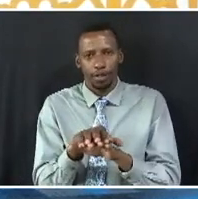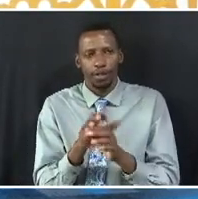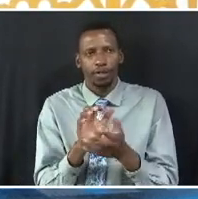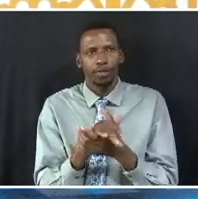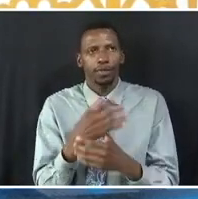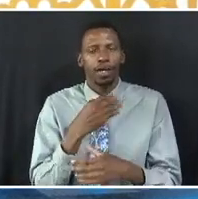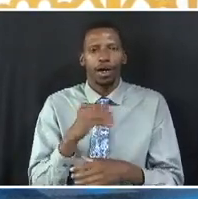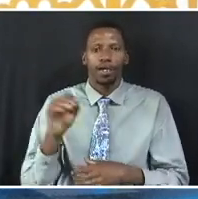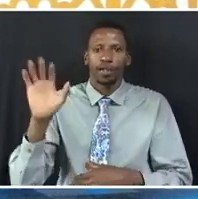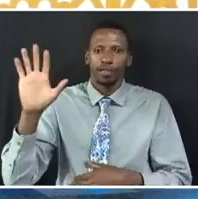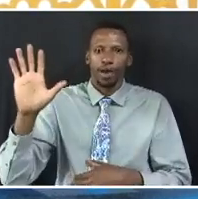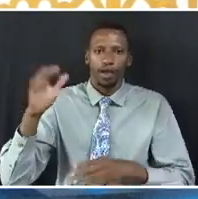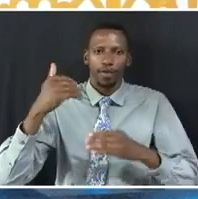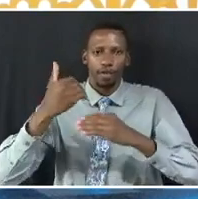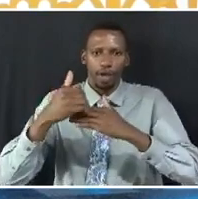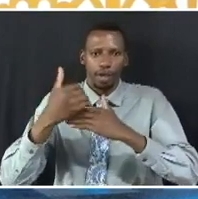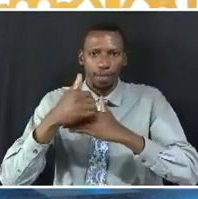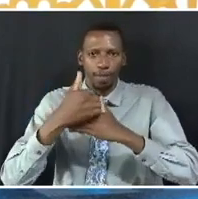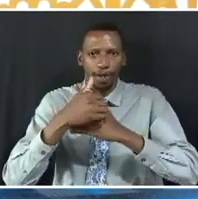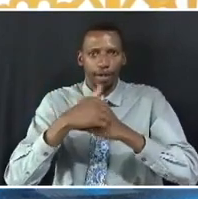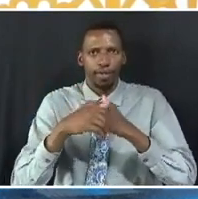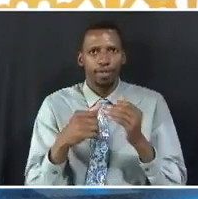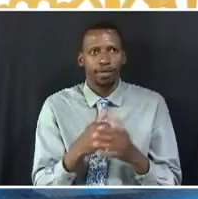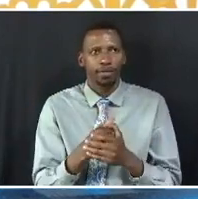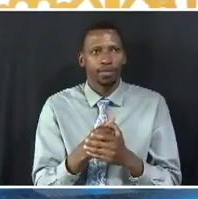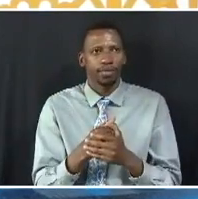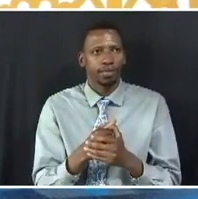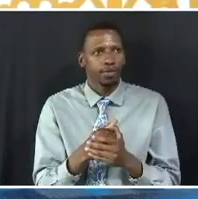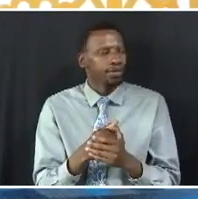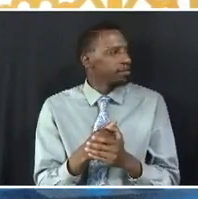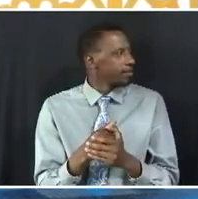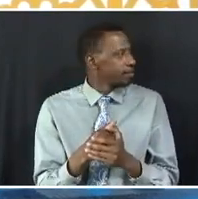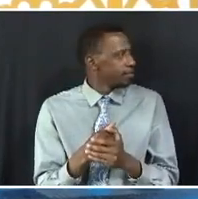and five loaves of bread.